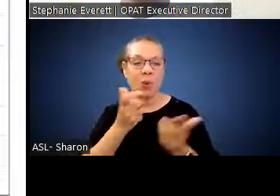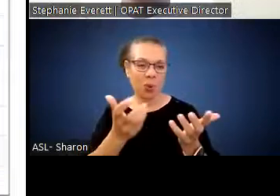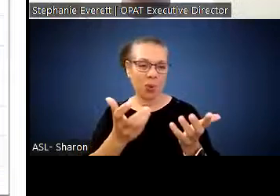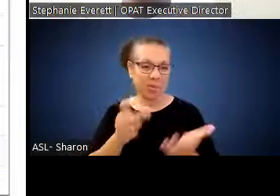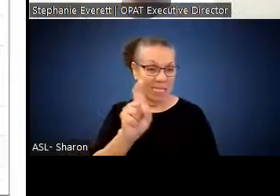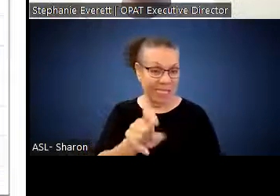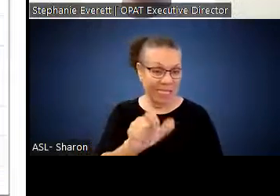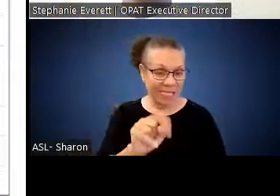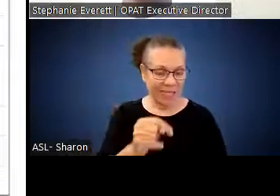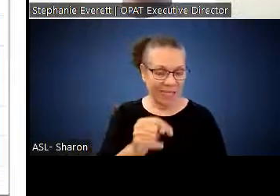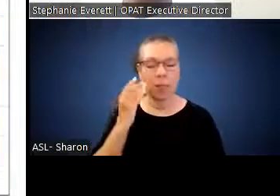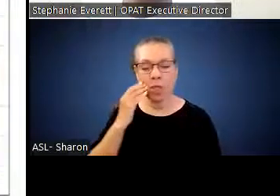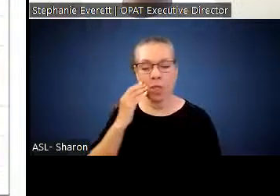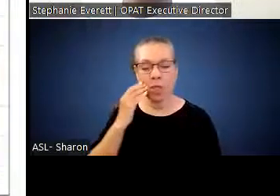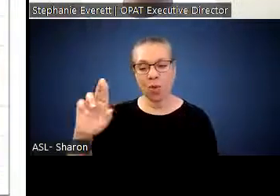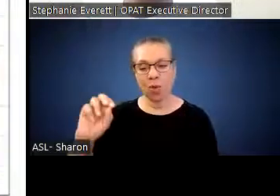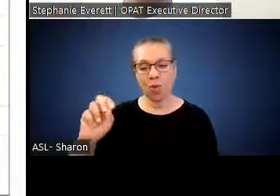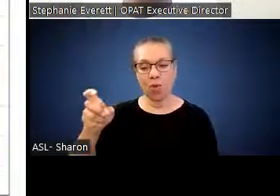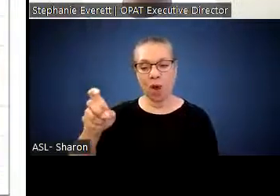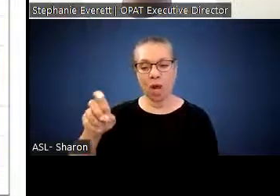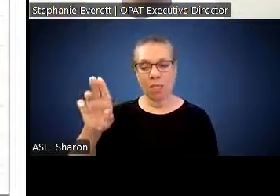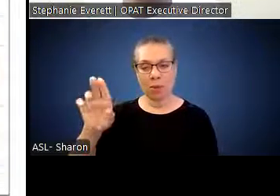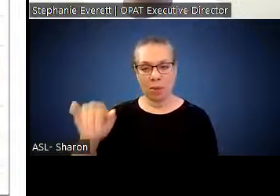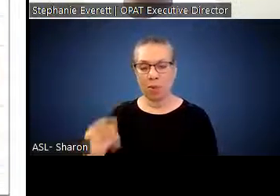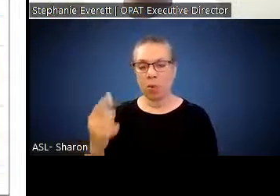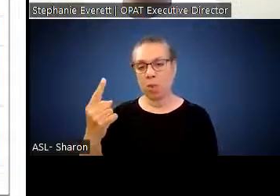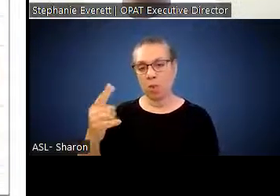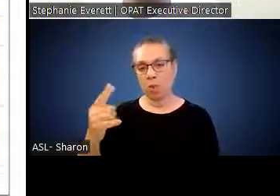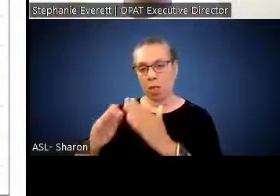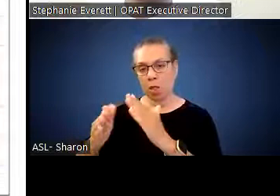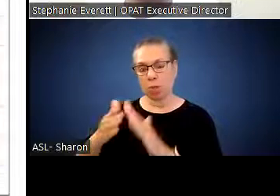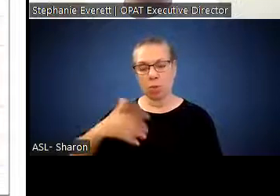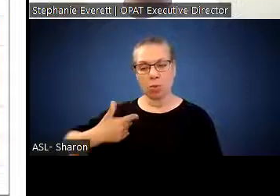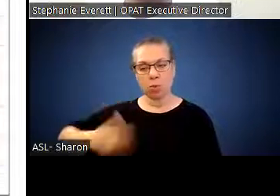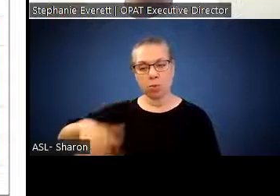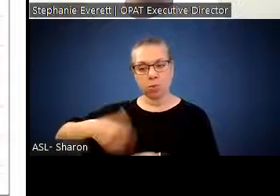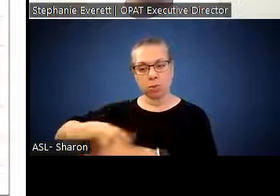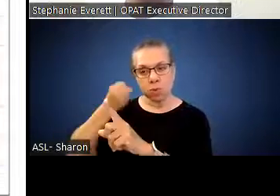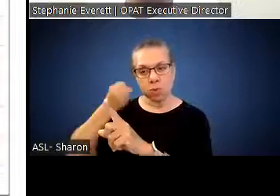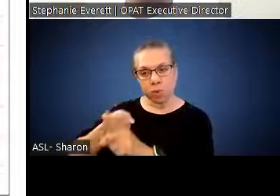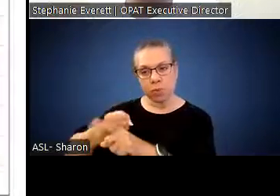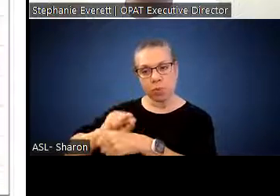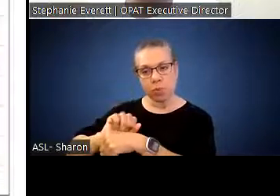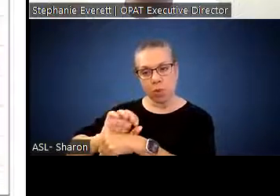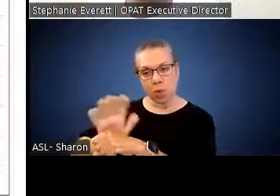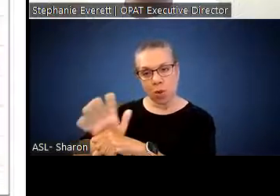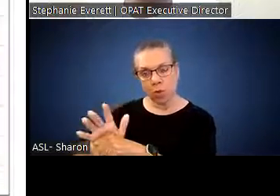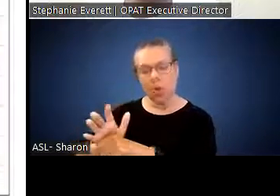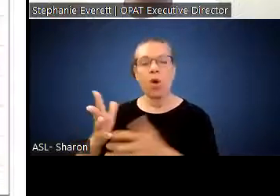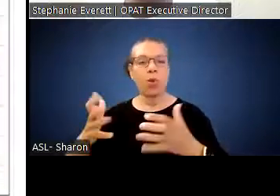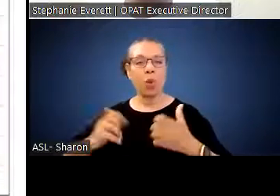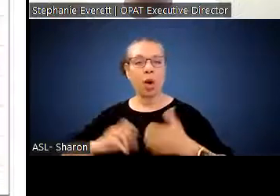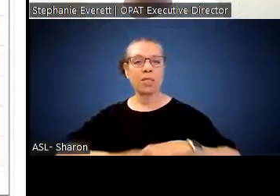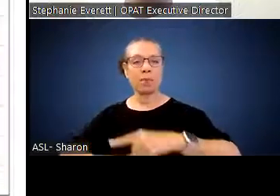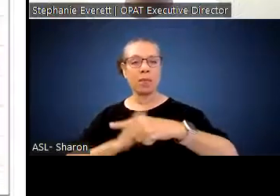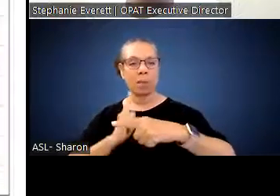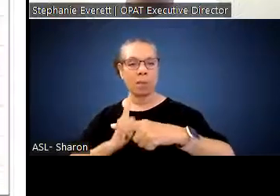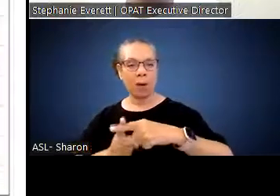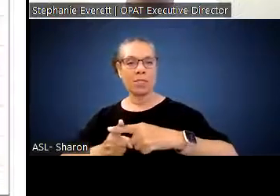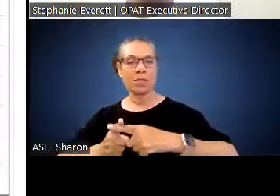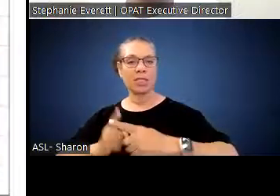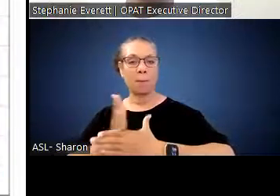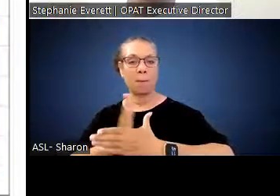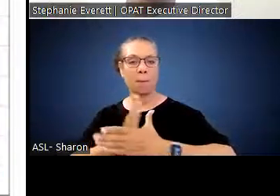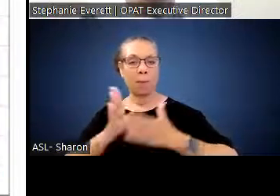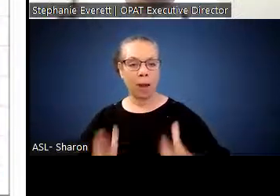that Roxbury was one of the communities that were hit hard, and we want, again, to be a positive contributing partner and